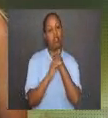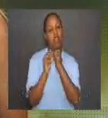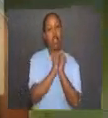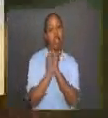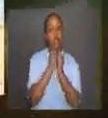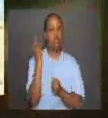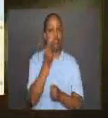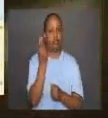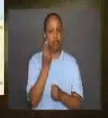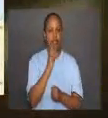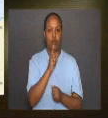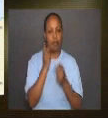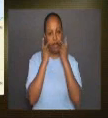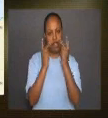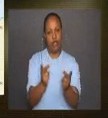benefits.